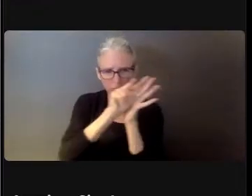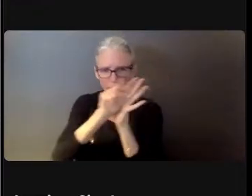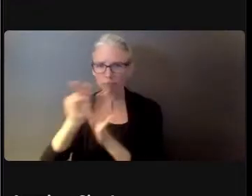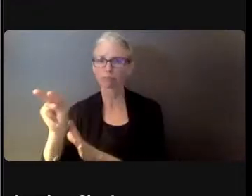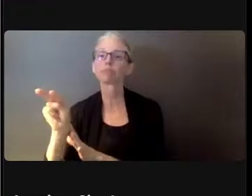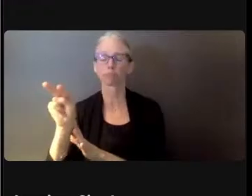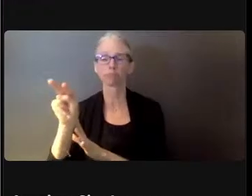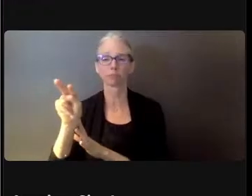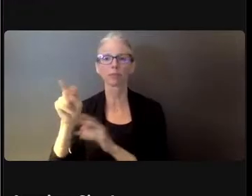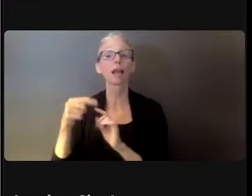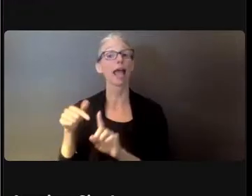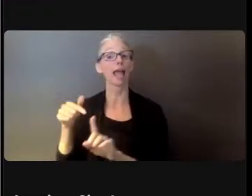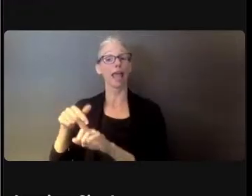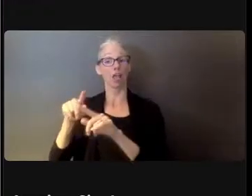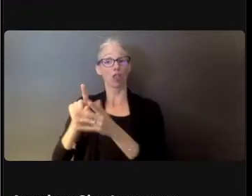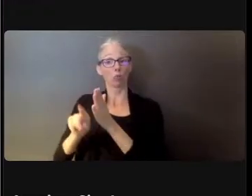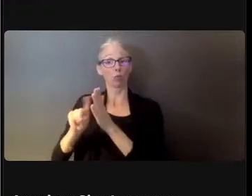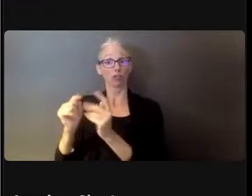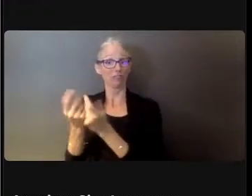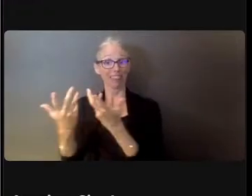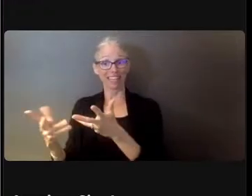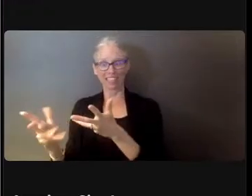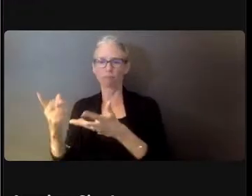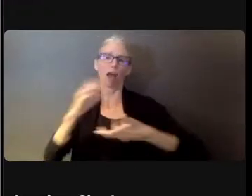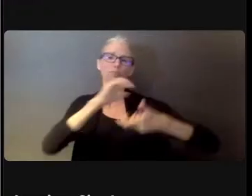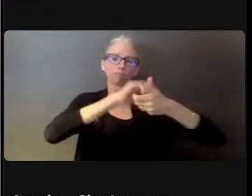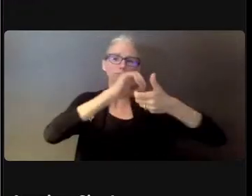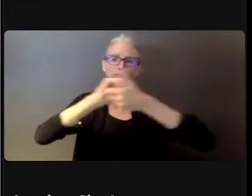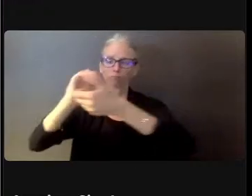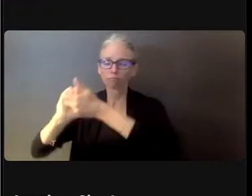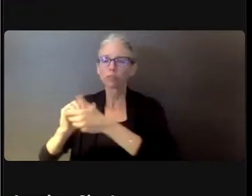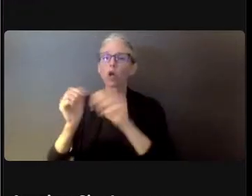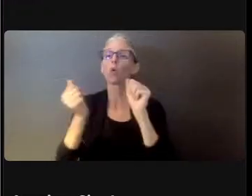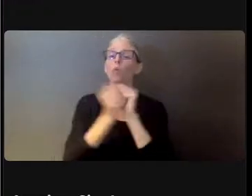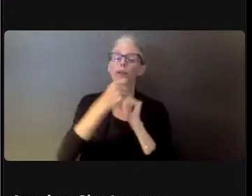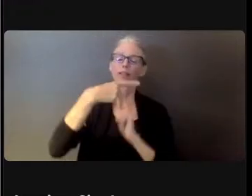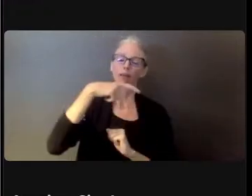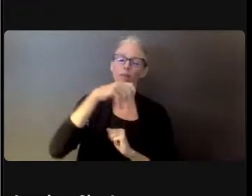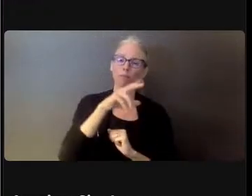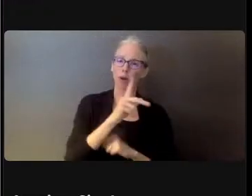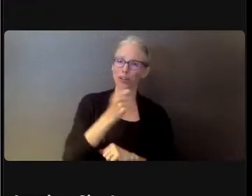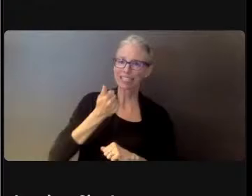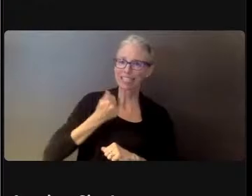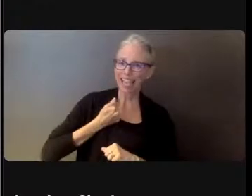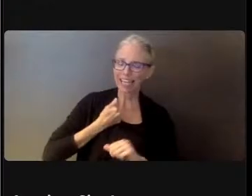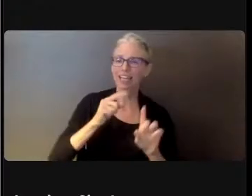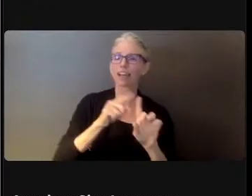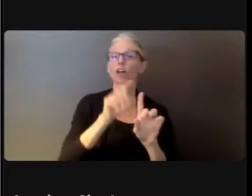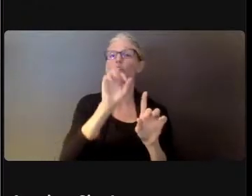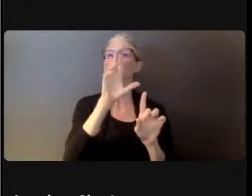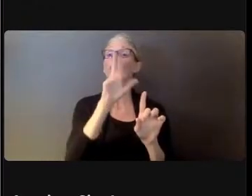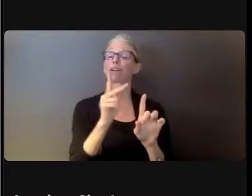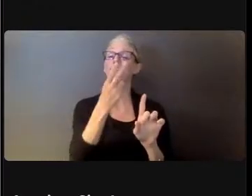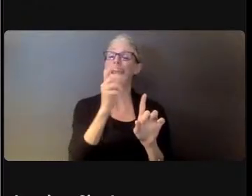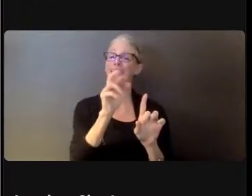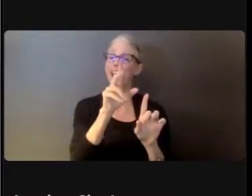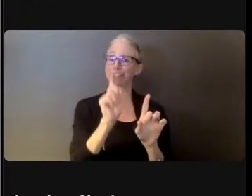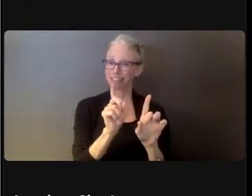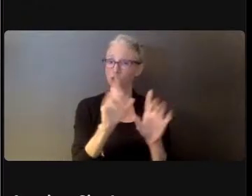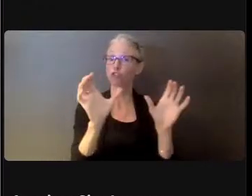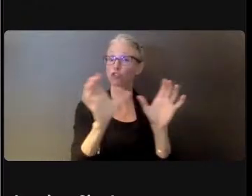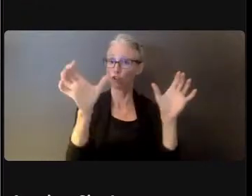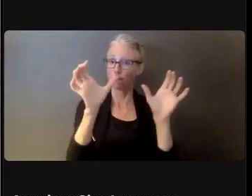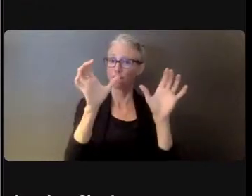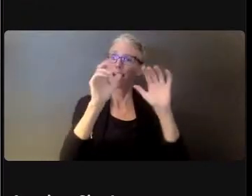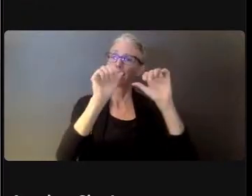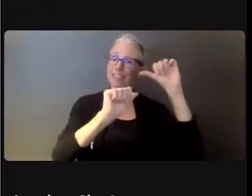organizations, including Parks Canada, the University of Alberta, Access Now, some Rick Hansen certified assessors, And through this